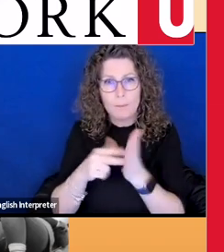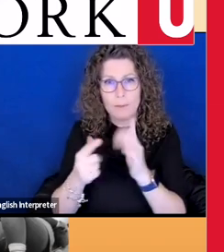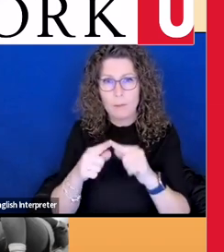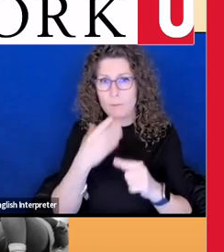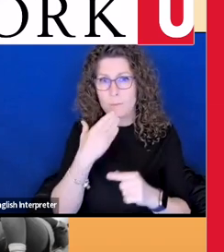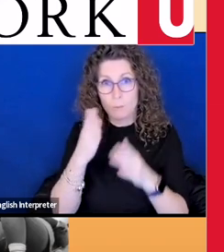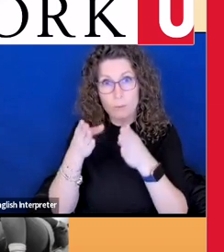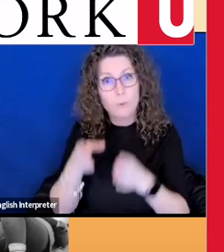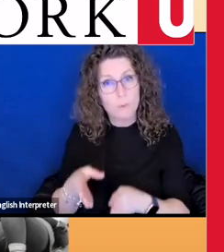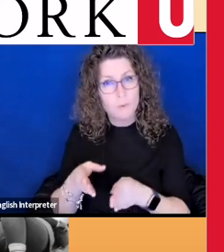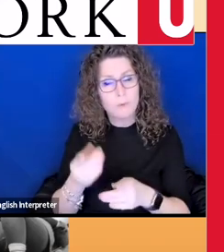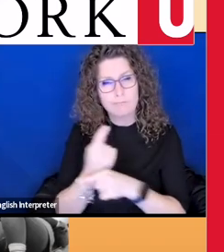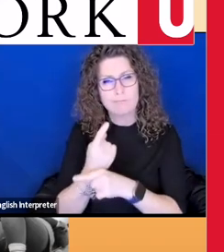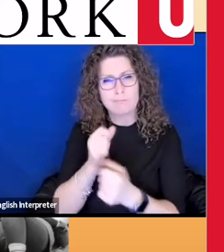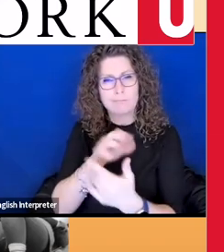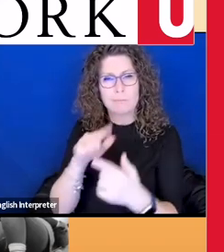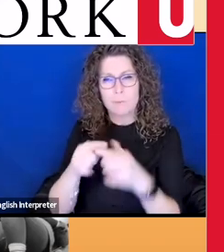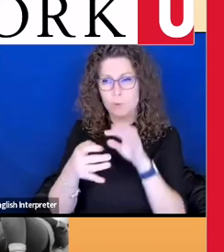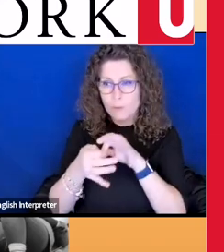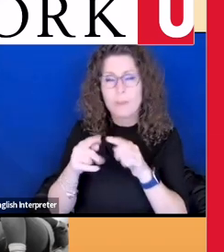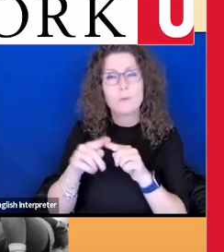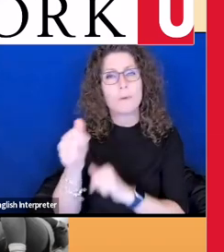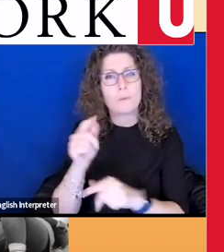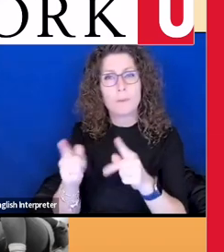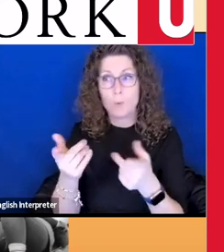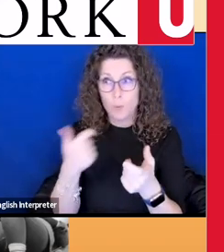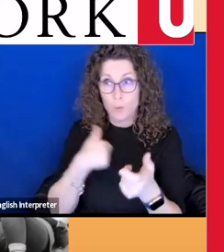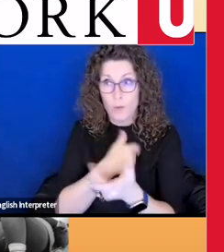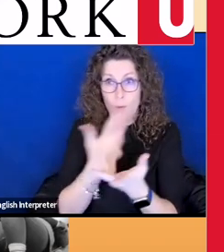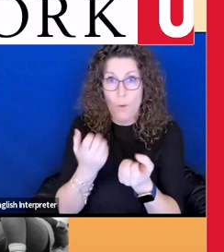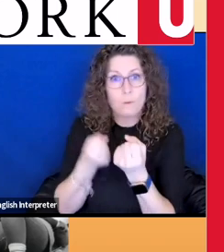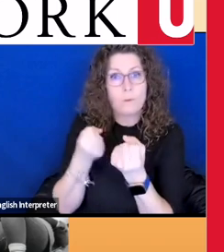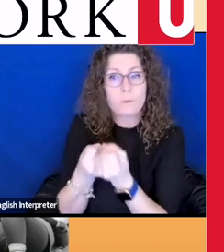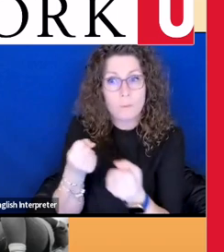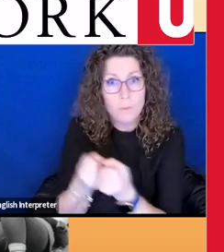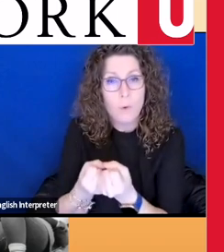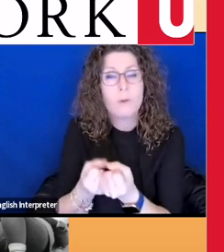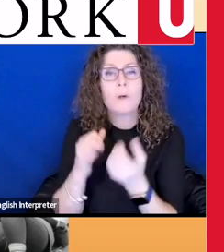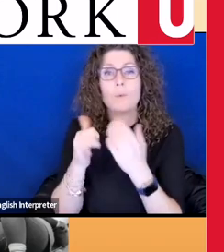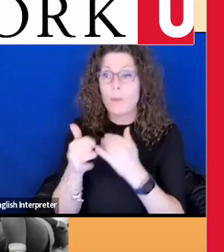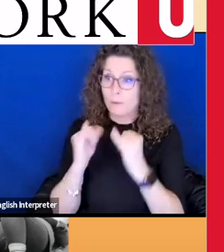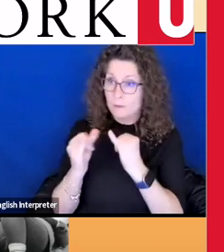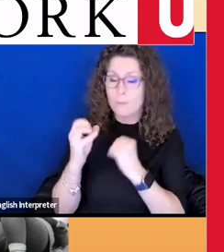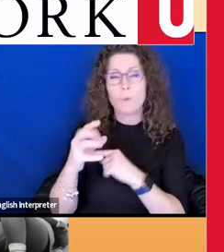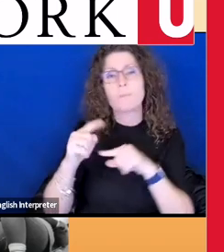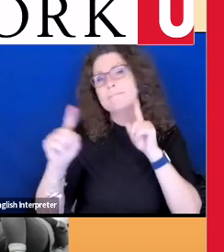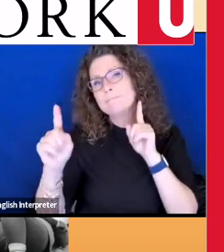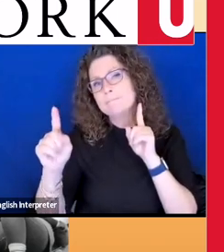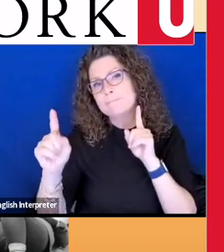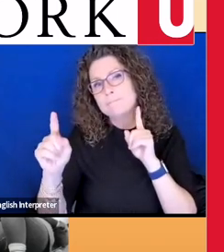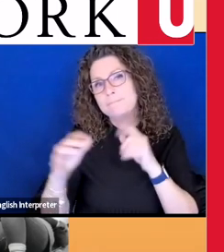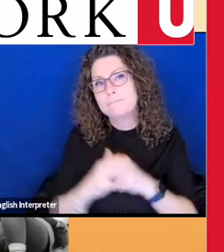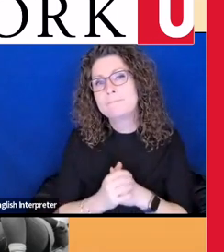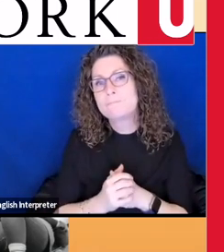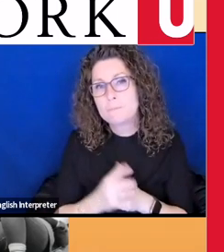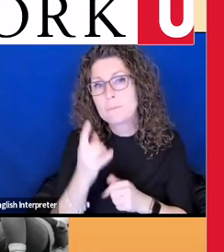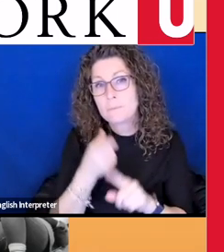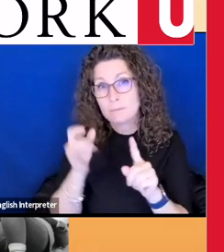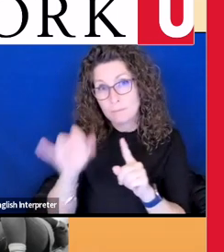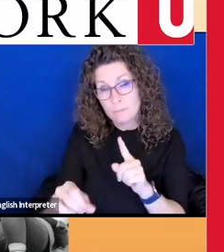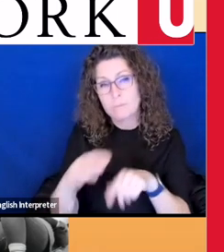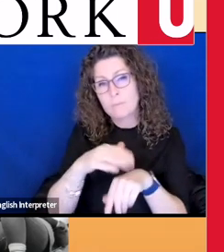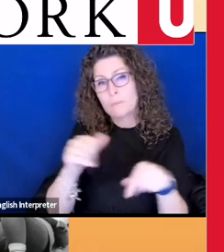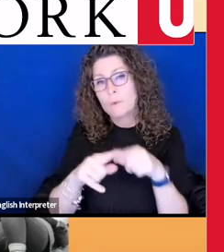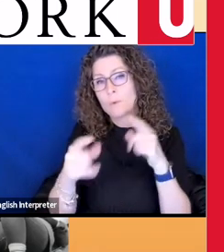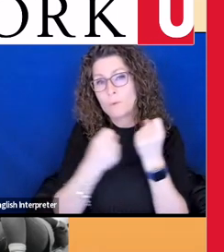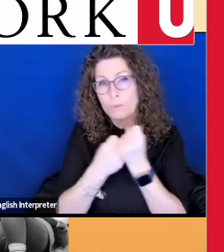relate to others whom we want to support, whether based on similarity or difference. As such, the call to solidarity